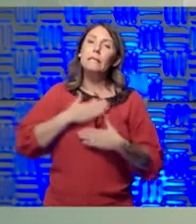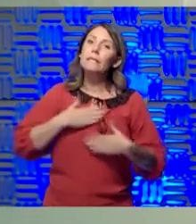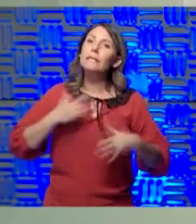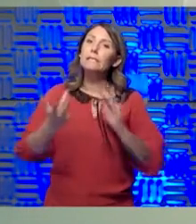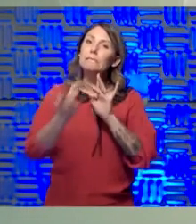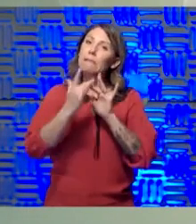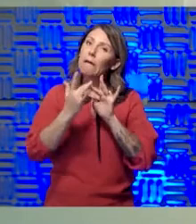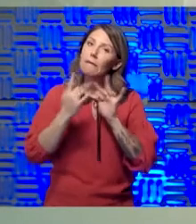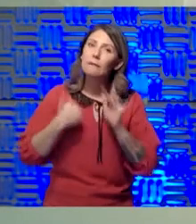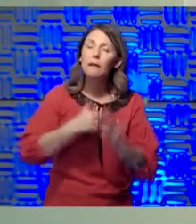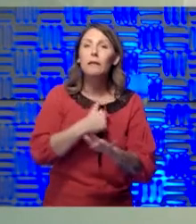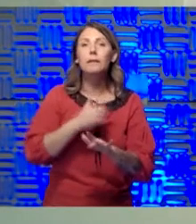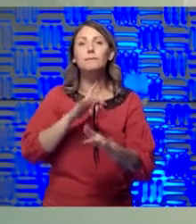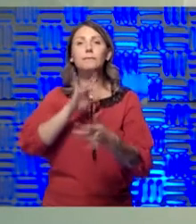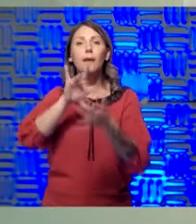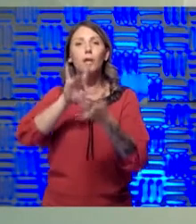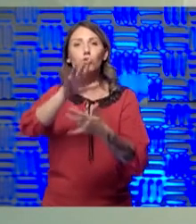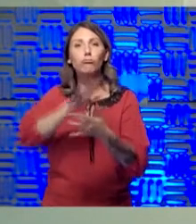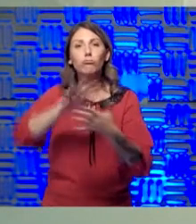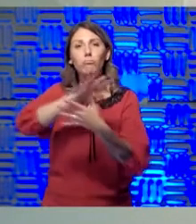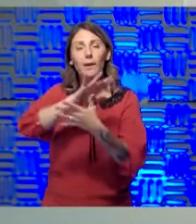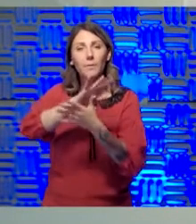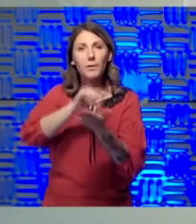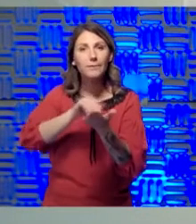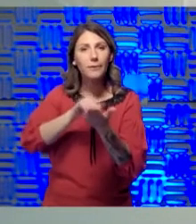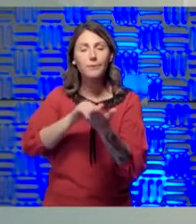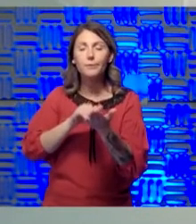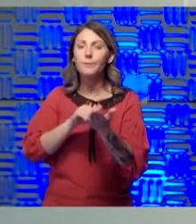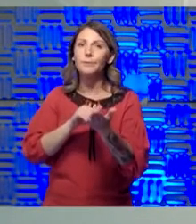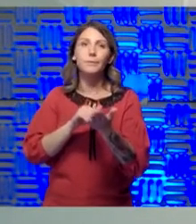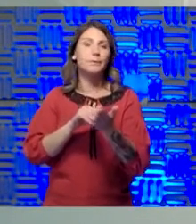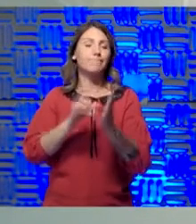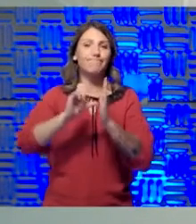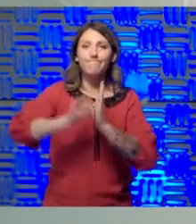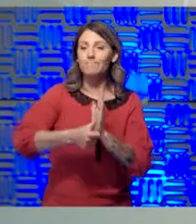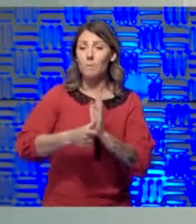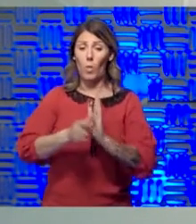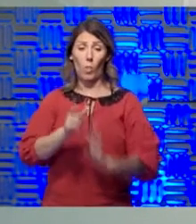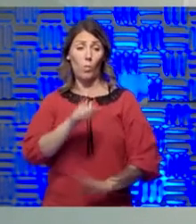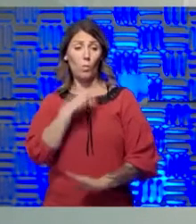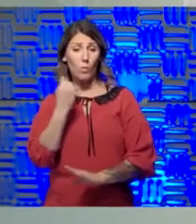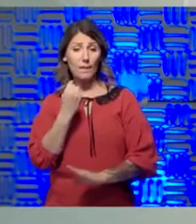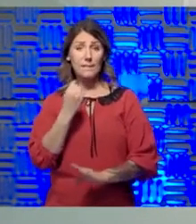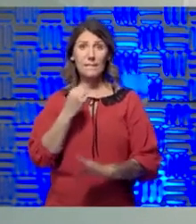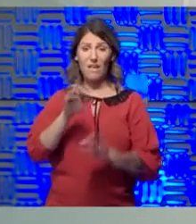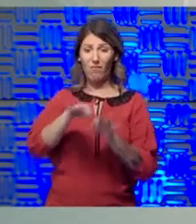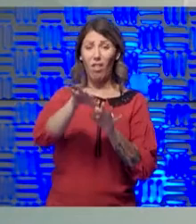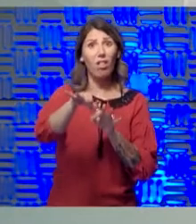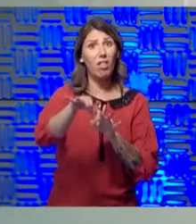us. Please get a hold of your primary caregiver. Again, the risk of delaying a diagnosis, a